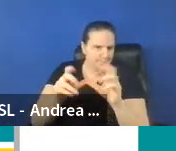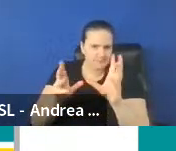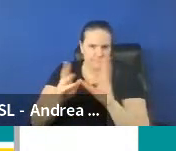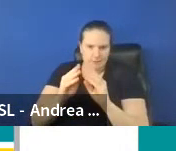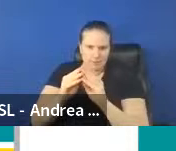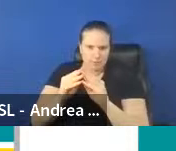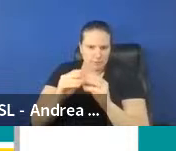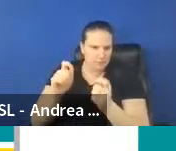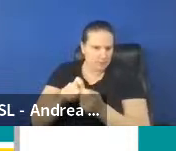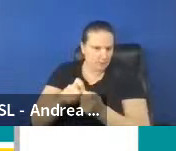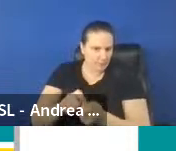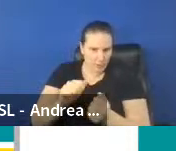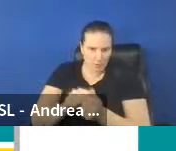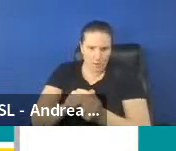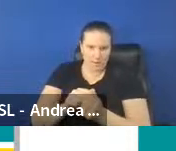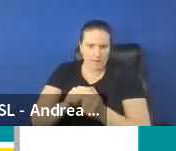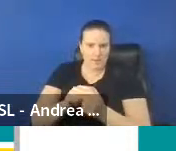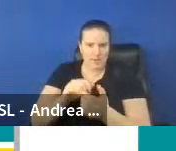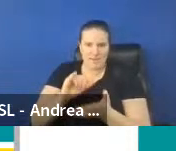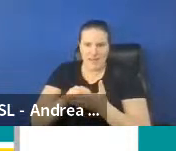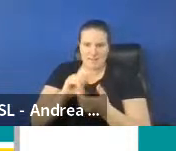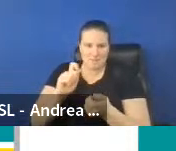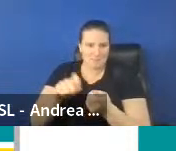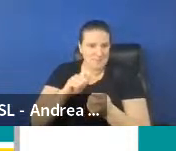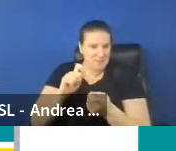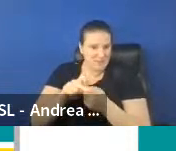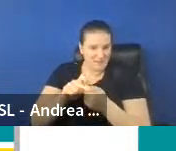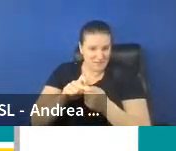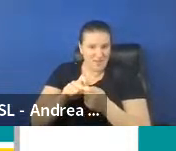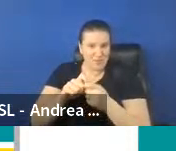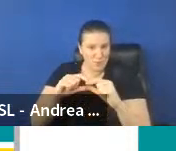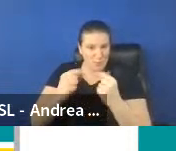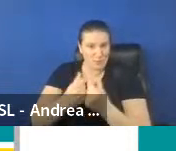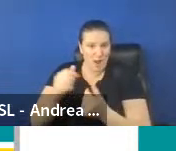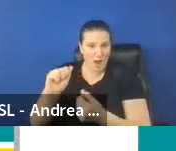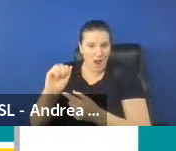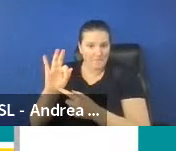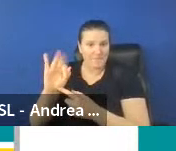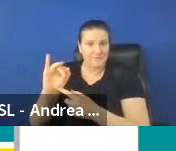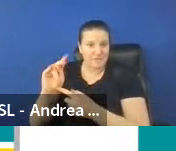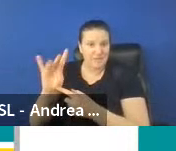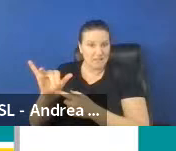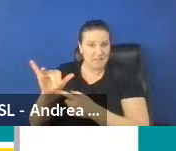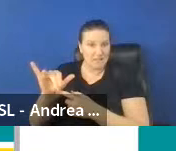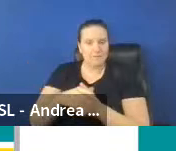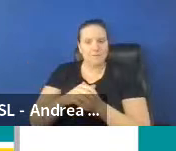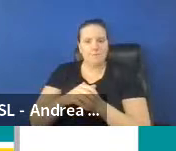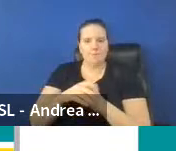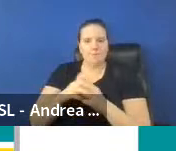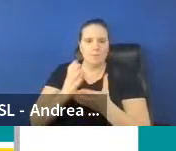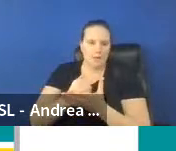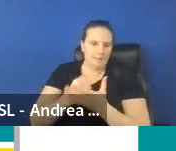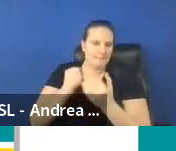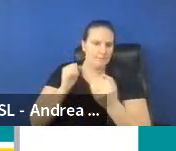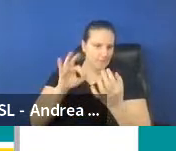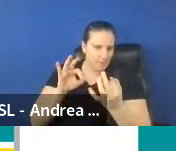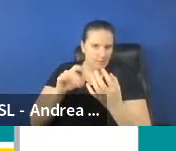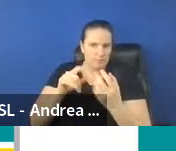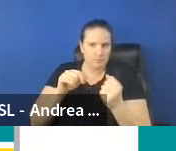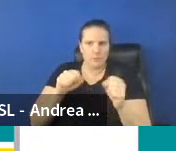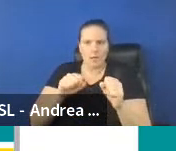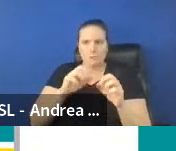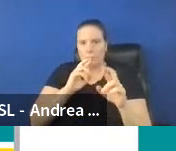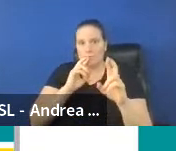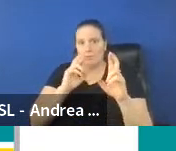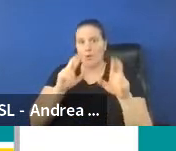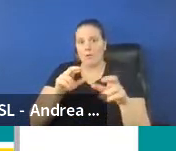to certain groups. And so we did a collected feedback to be able to report